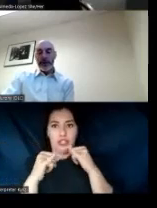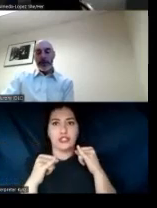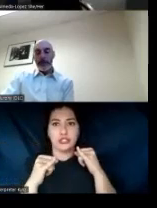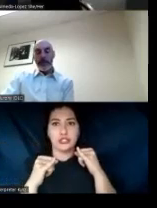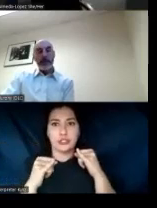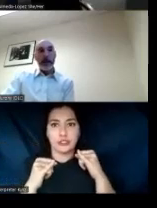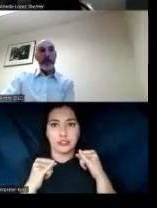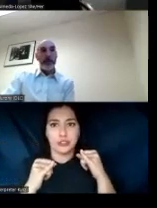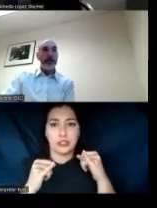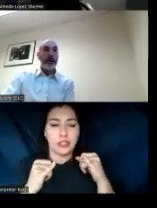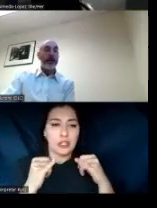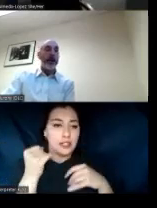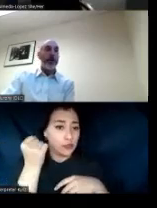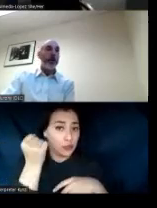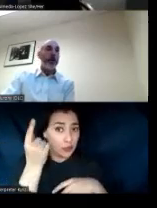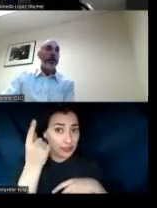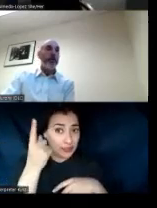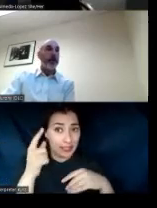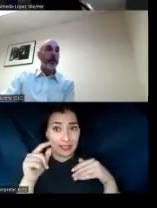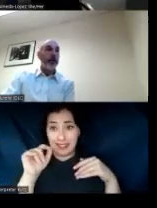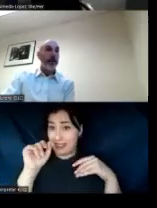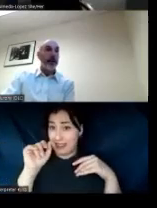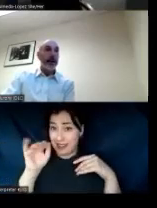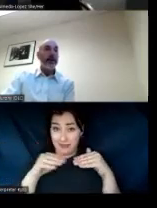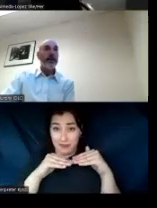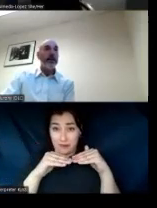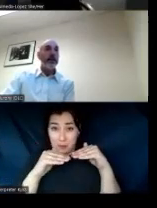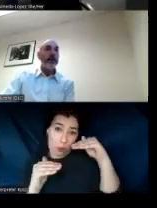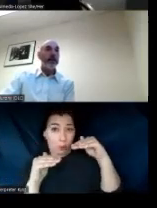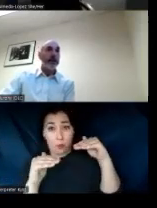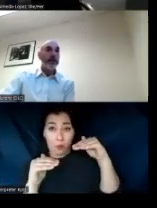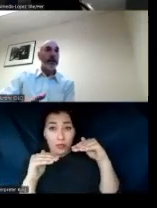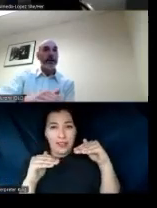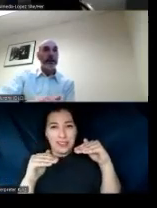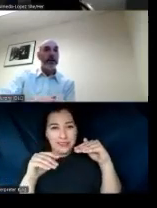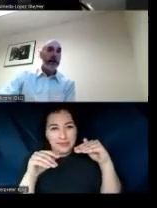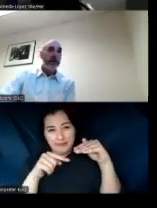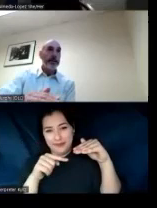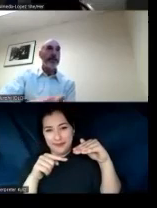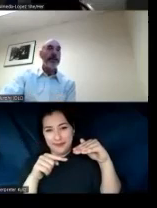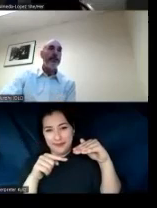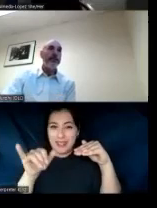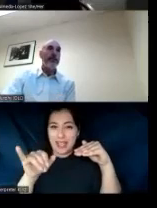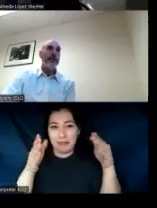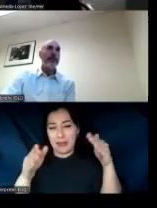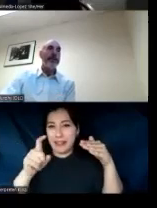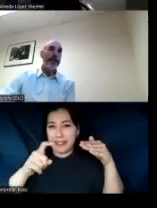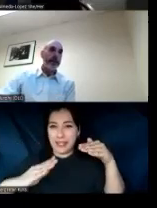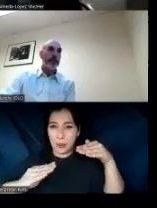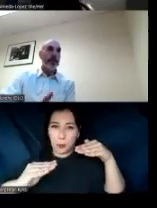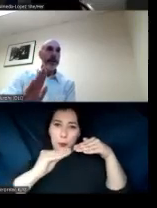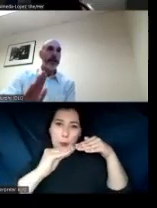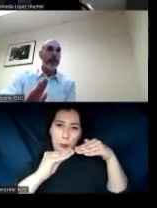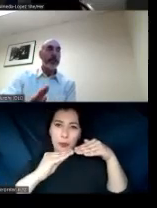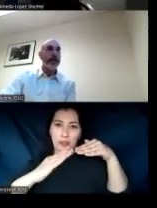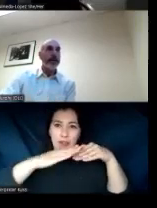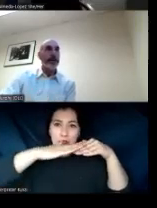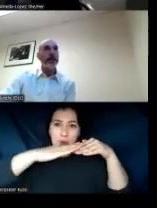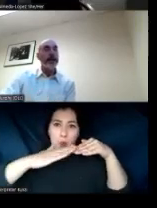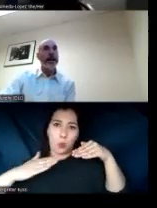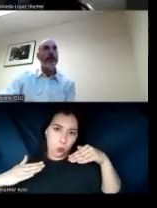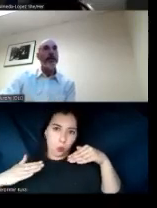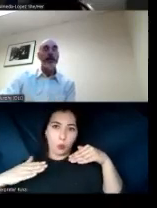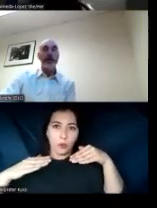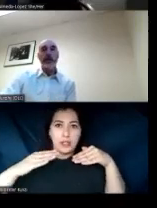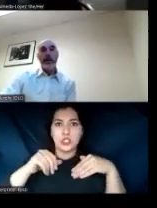of lip, there may be a bevel there, so something that doesn't make it an abrupt